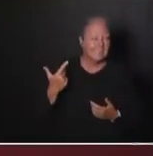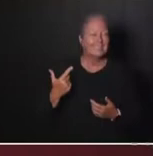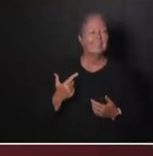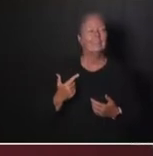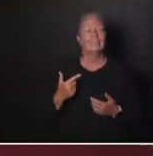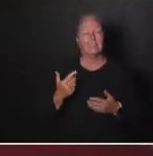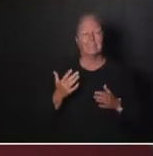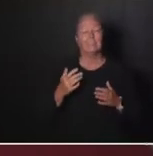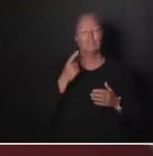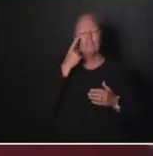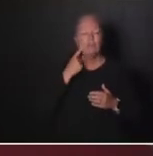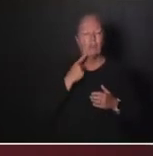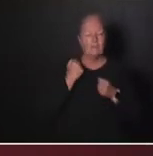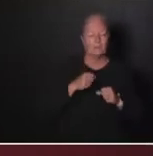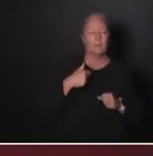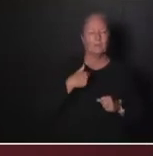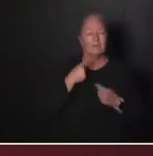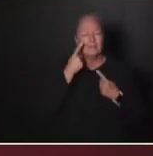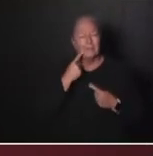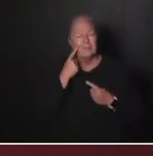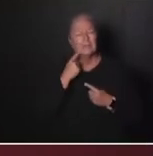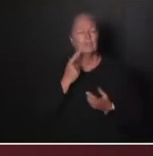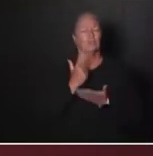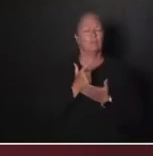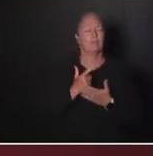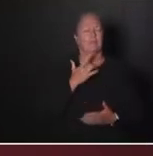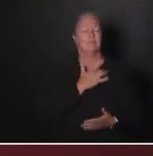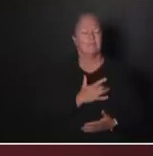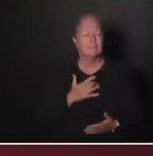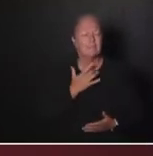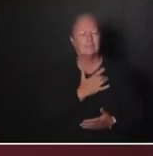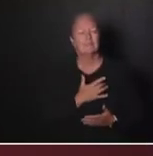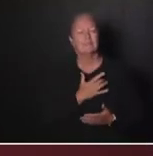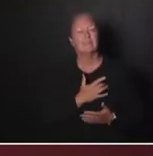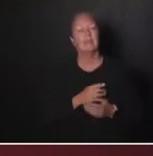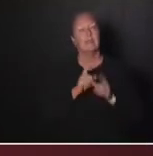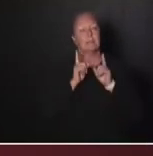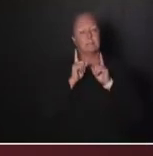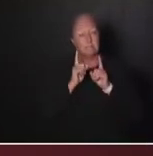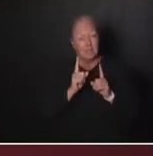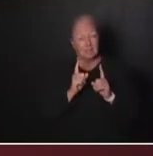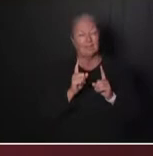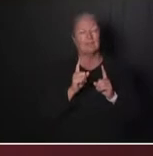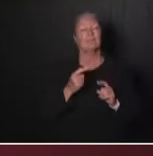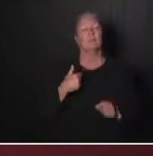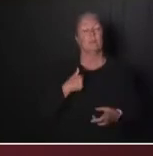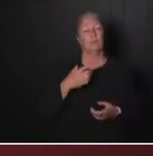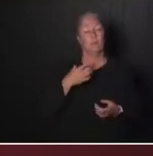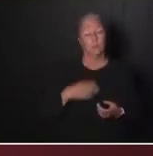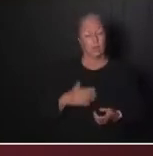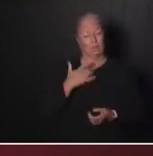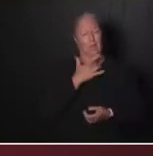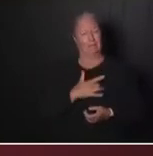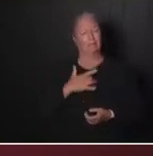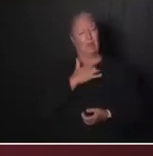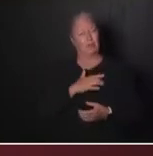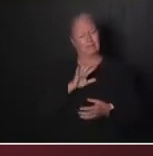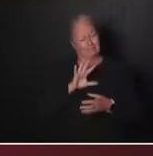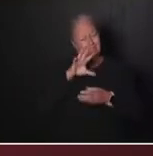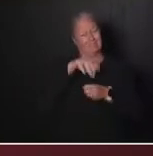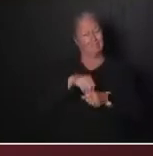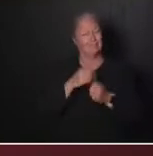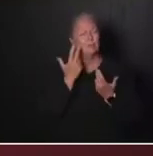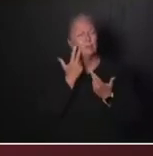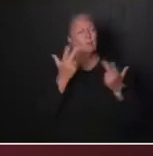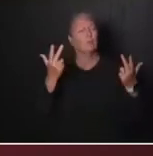getting too teary and too emotional. But what we're trying to achieve is to bring the emotion, because